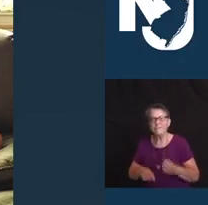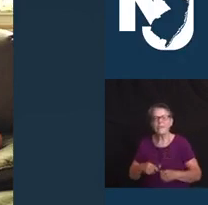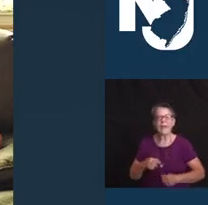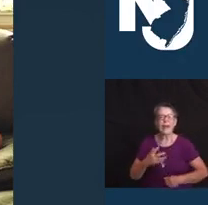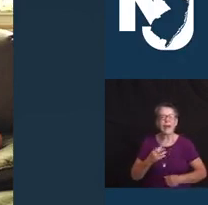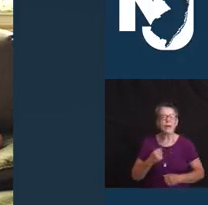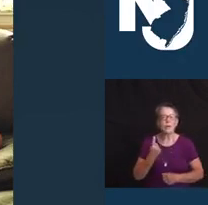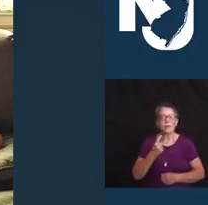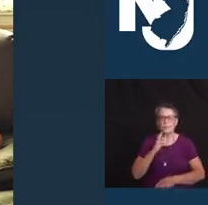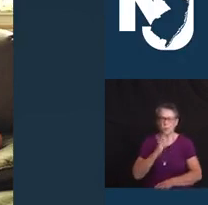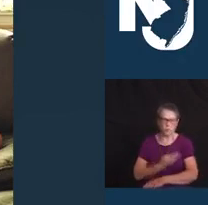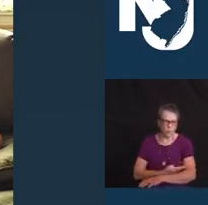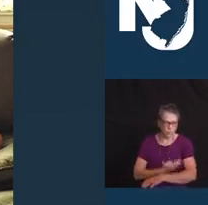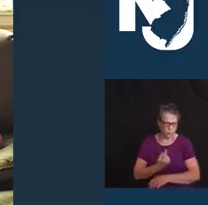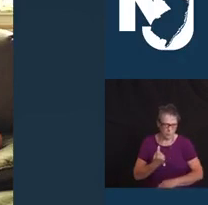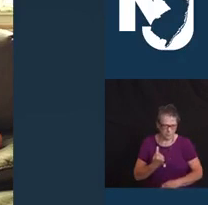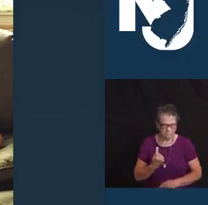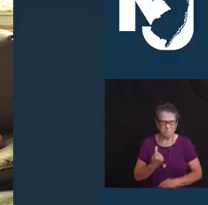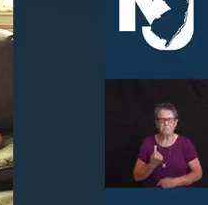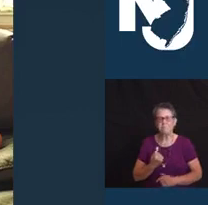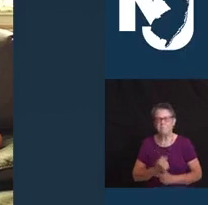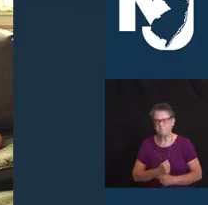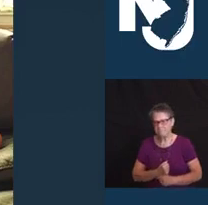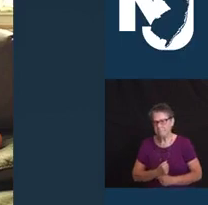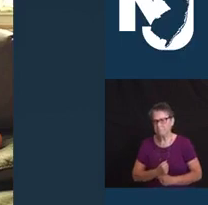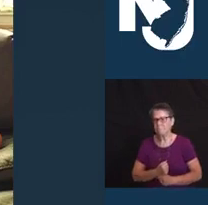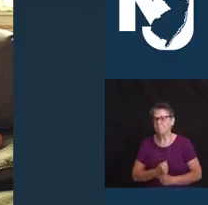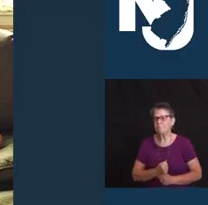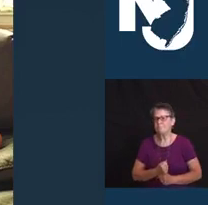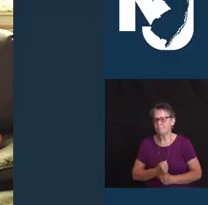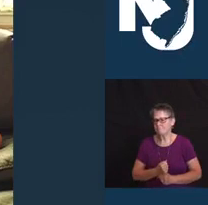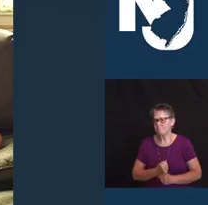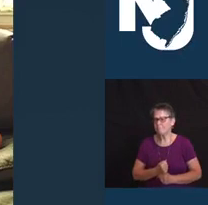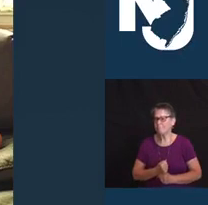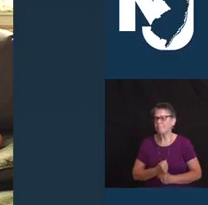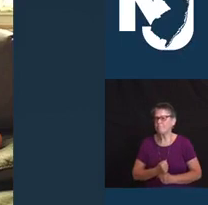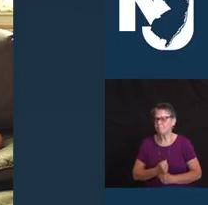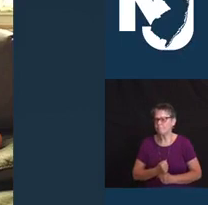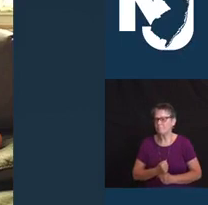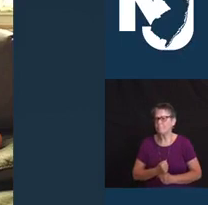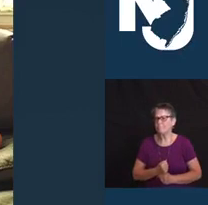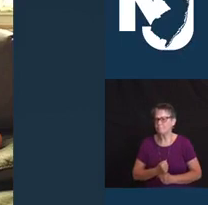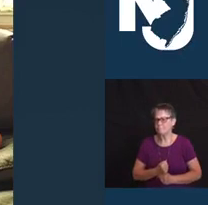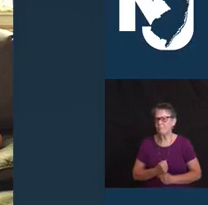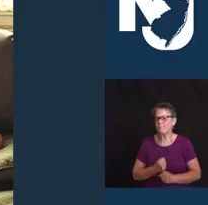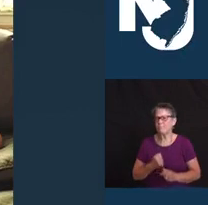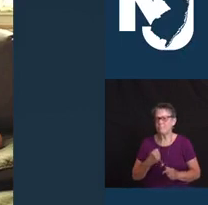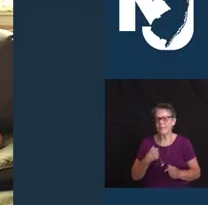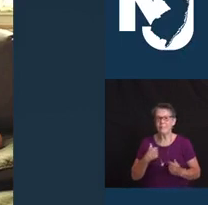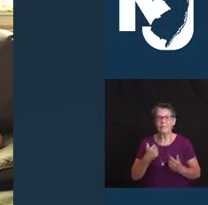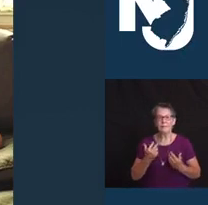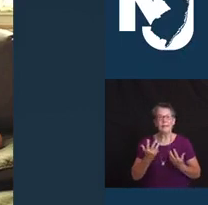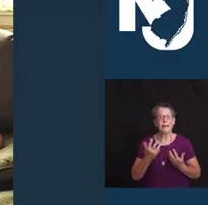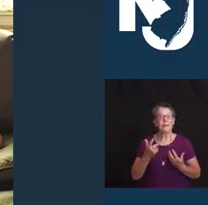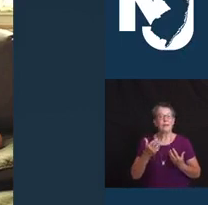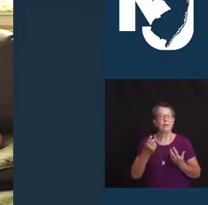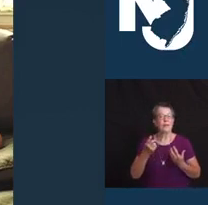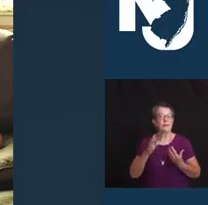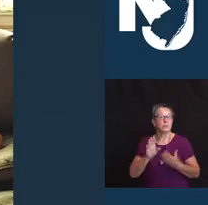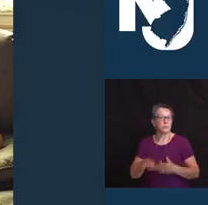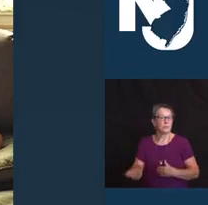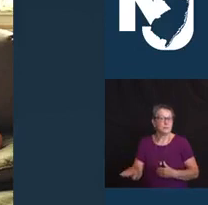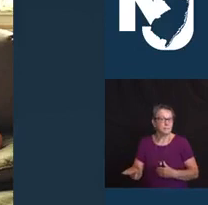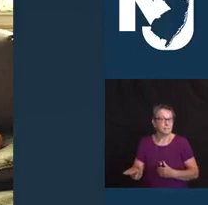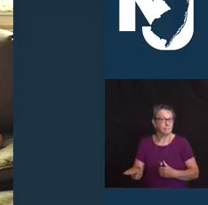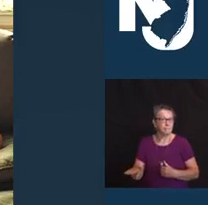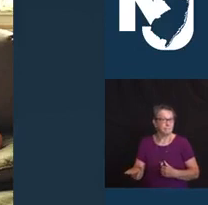Danielle last week, and he's survived as well by Danielle's husband, Ernie, and his 5 grandchildren. You got a couple of them right there, Olivia,